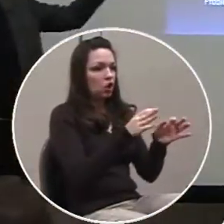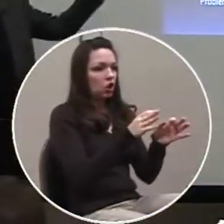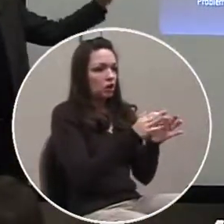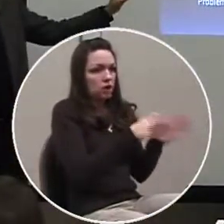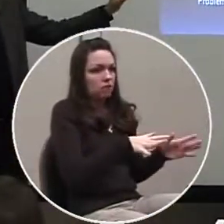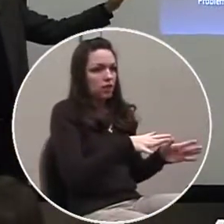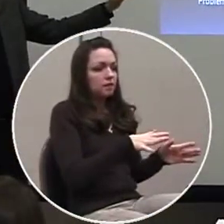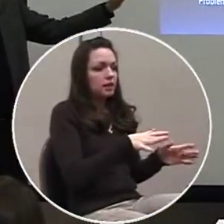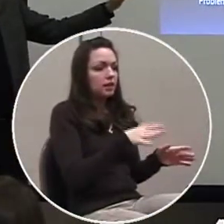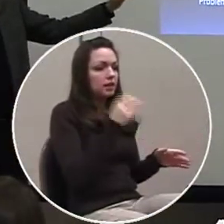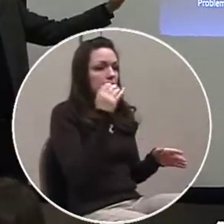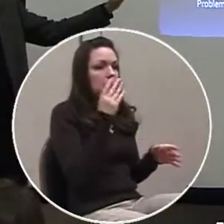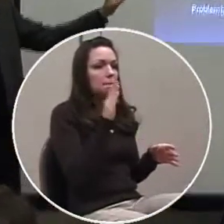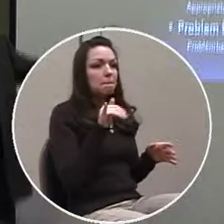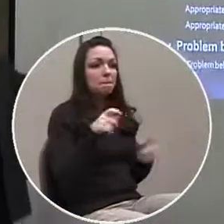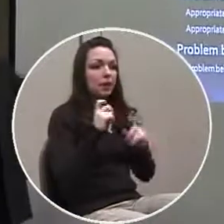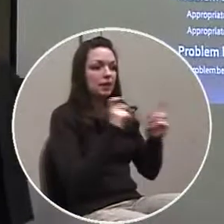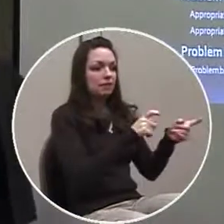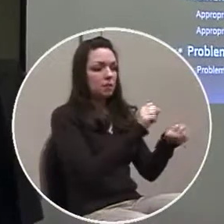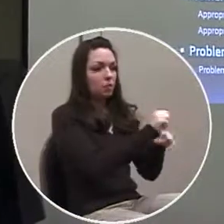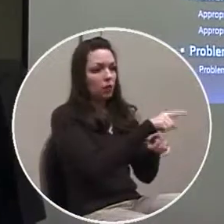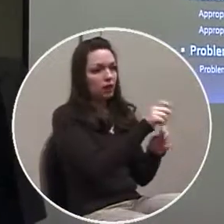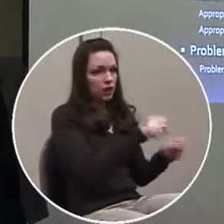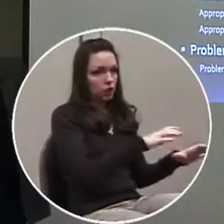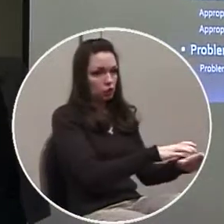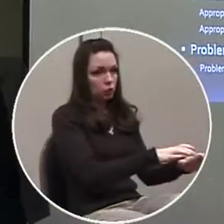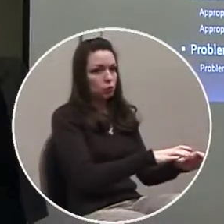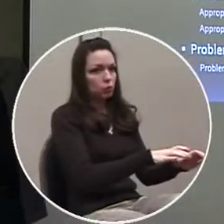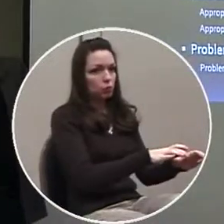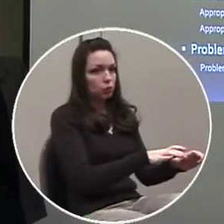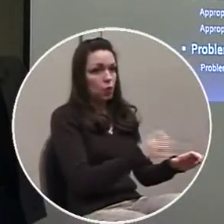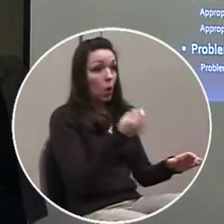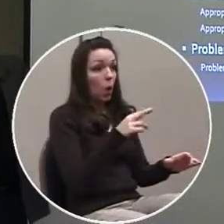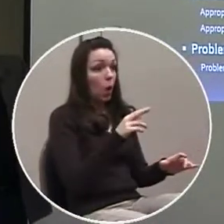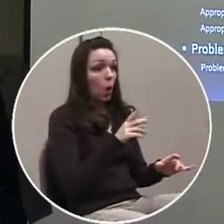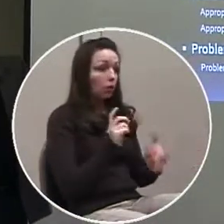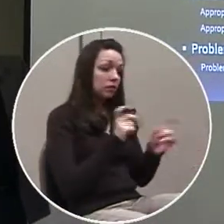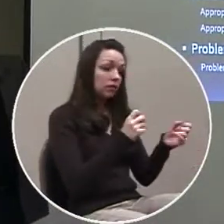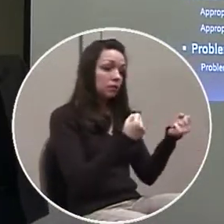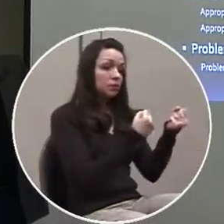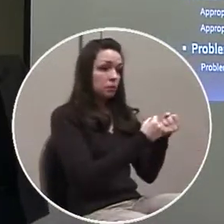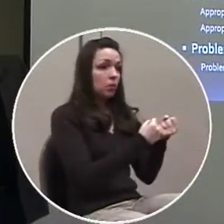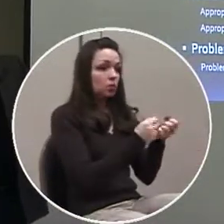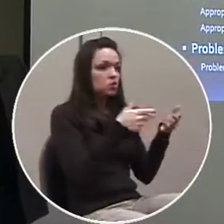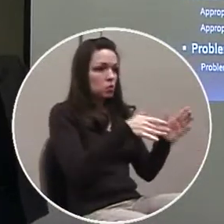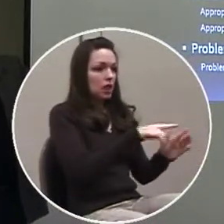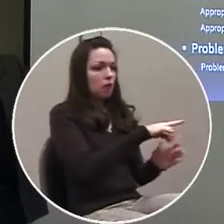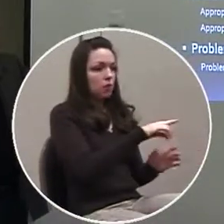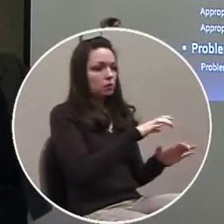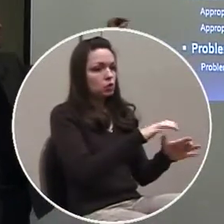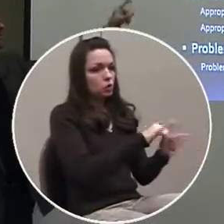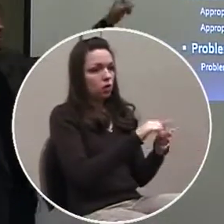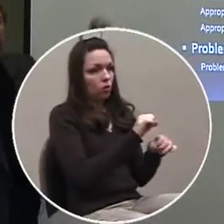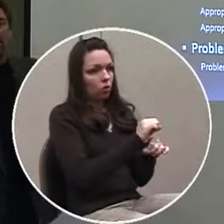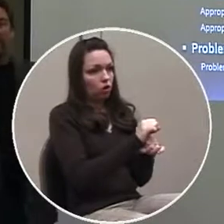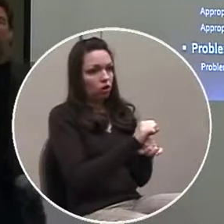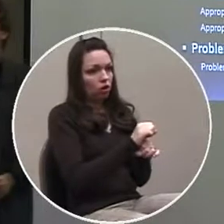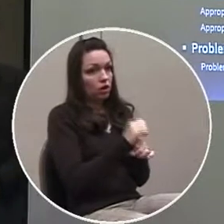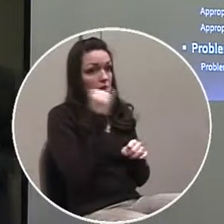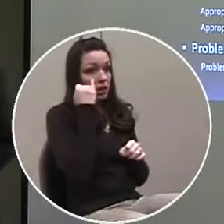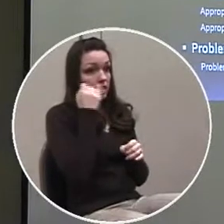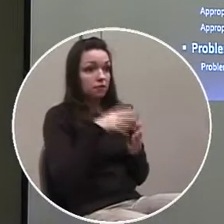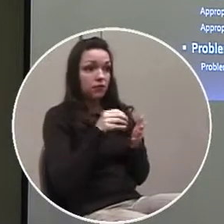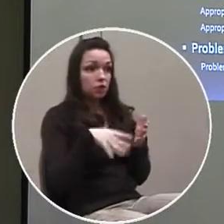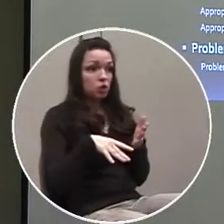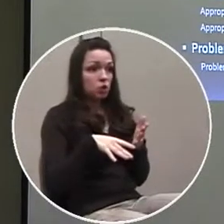work that they can do, or giving them the support to allow them to do the work. If students are acting